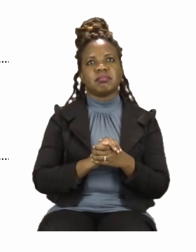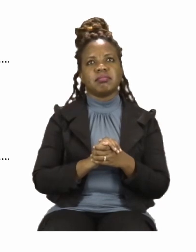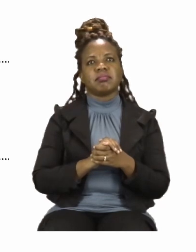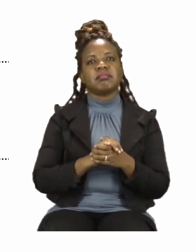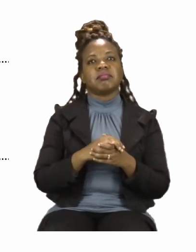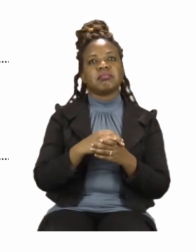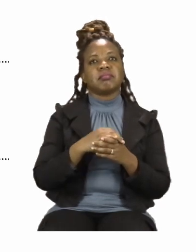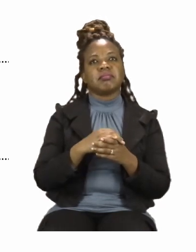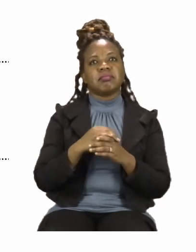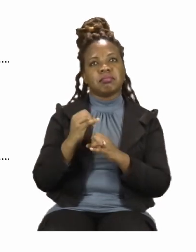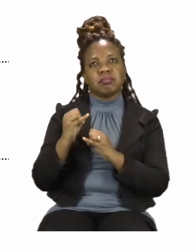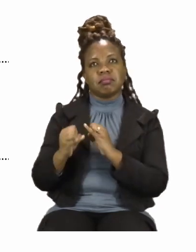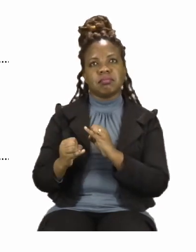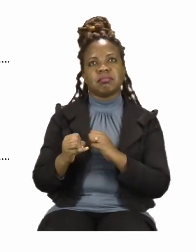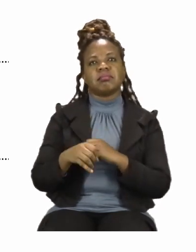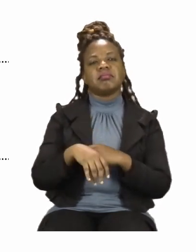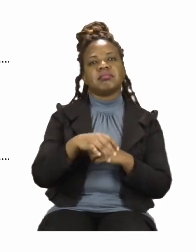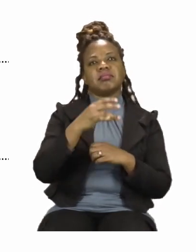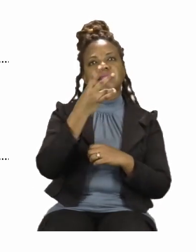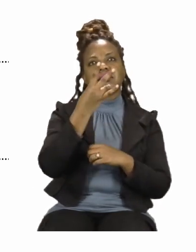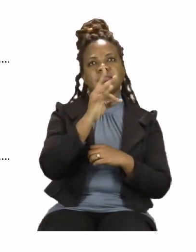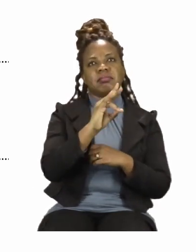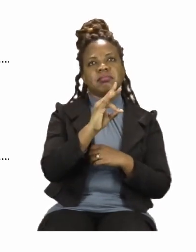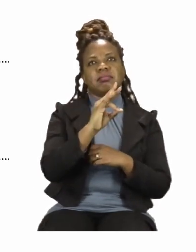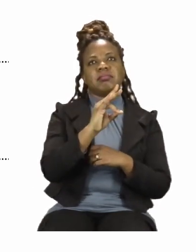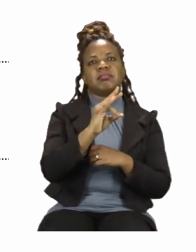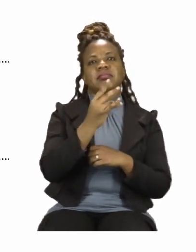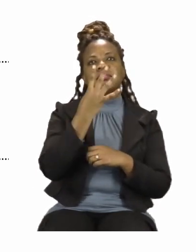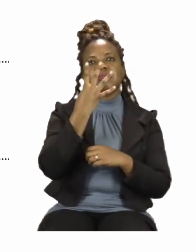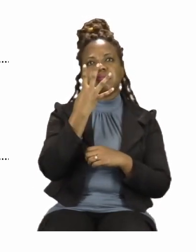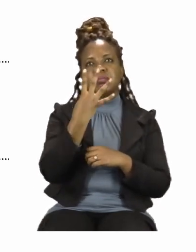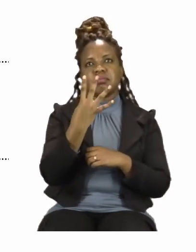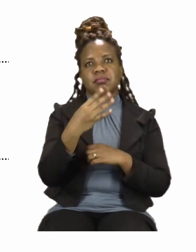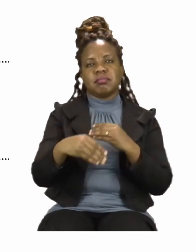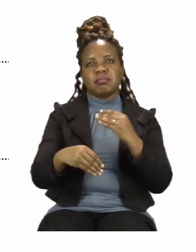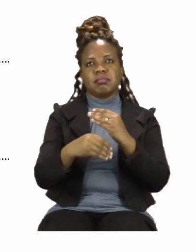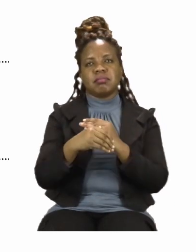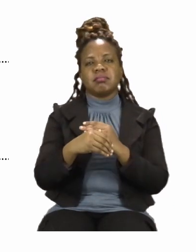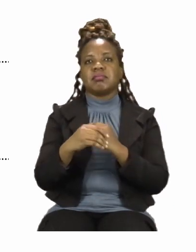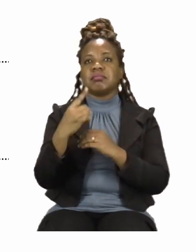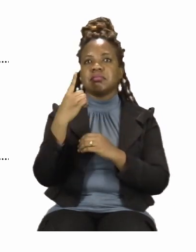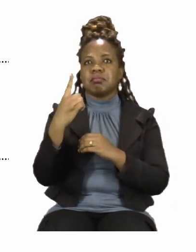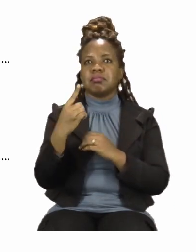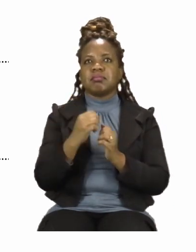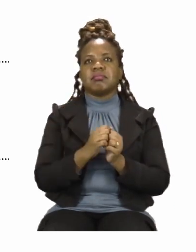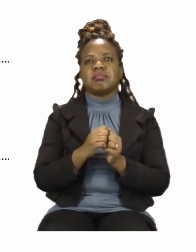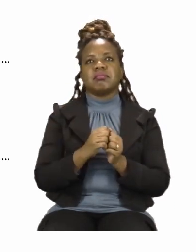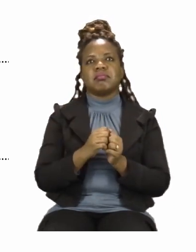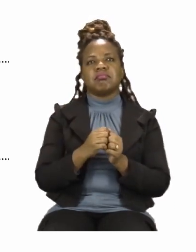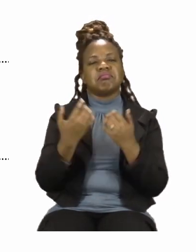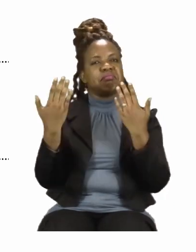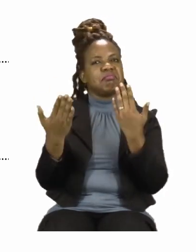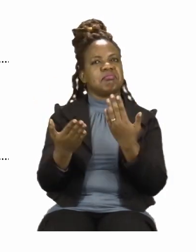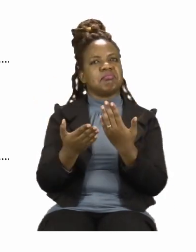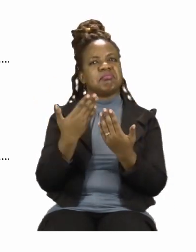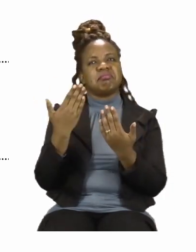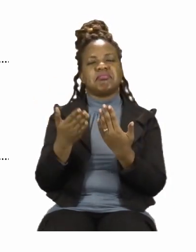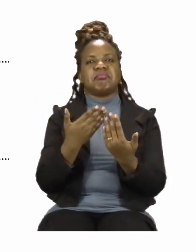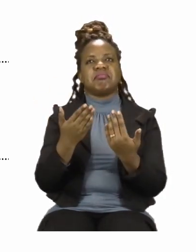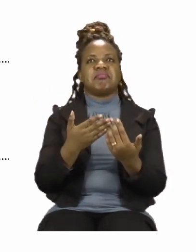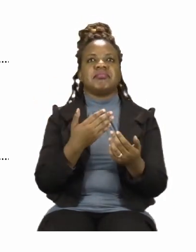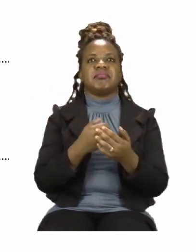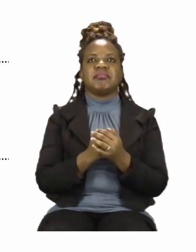74 plus 1. Now 74 plus 1, my dear children, is very simple.